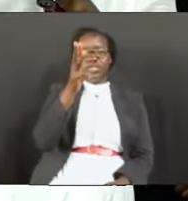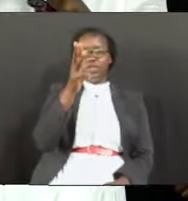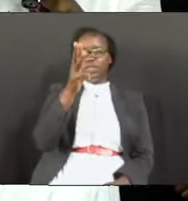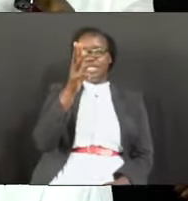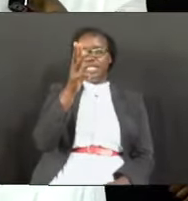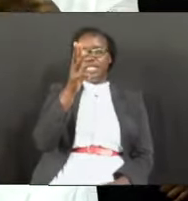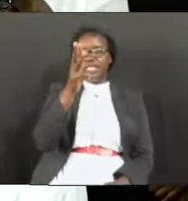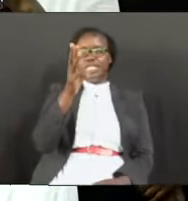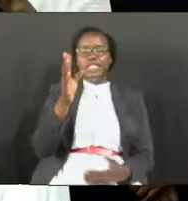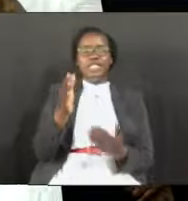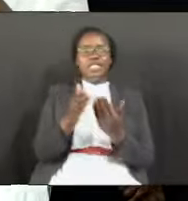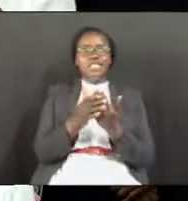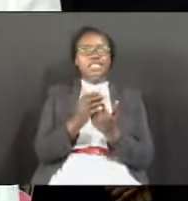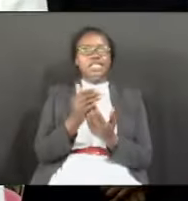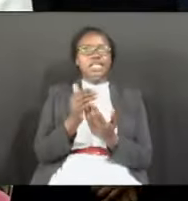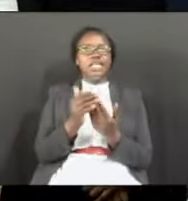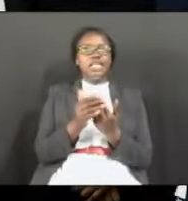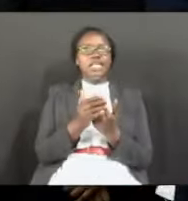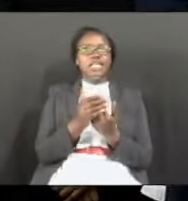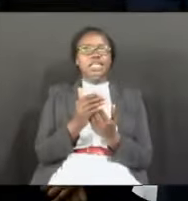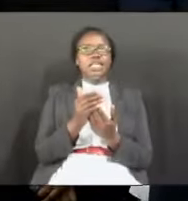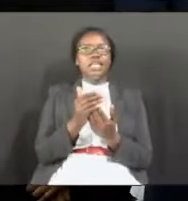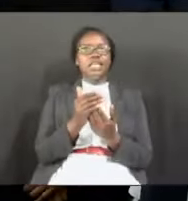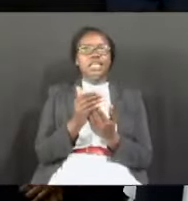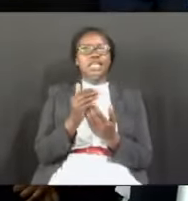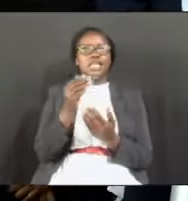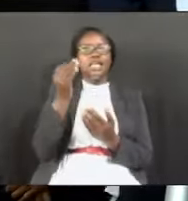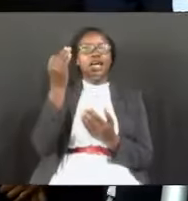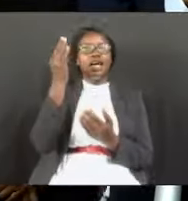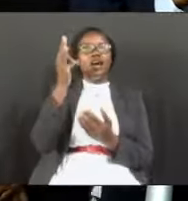God will take